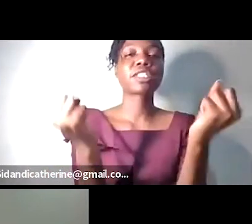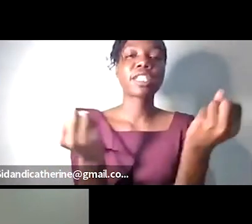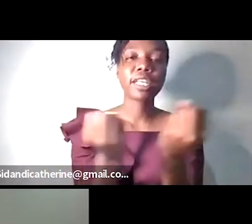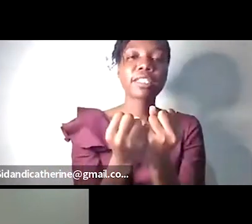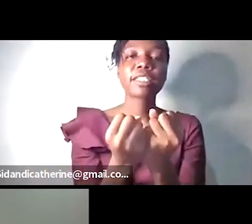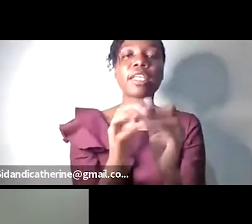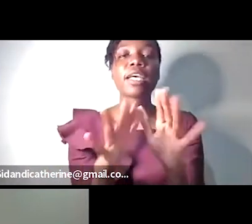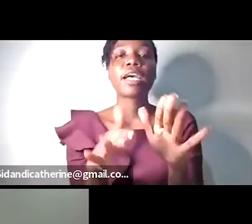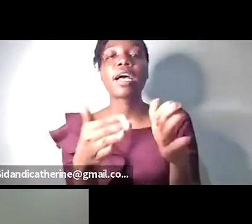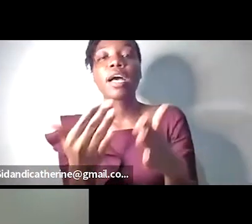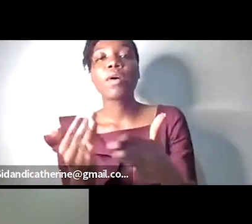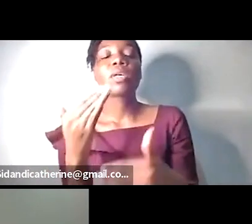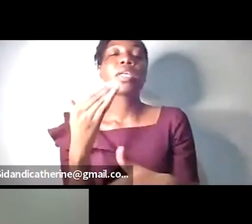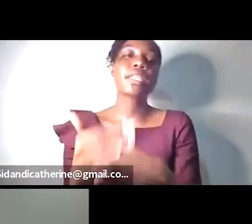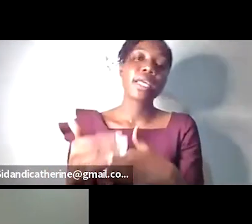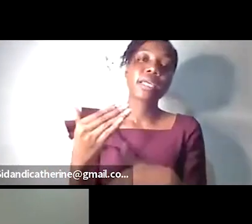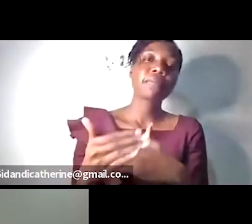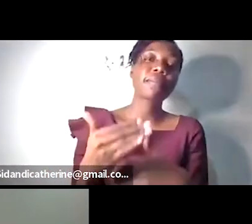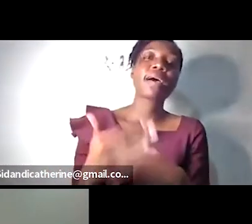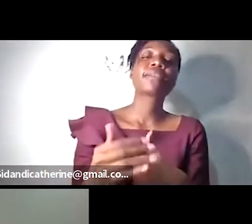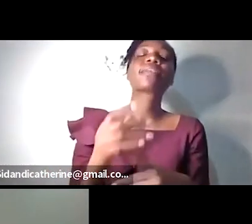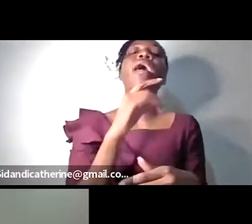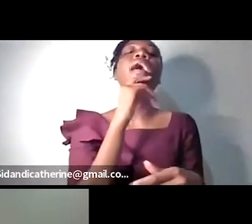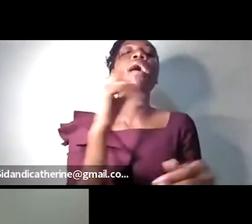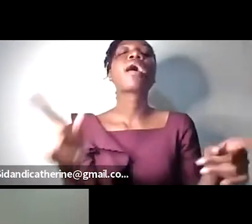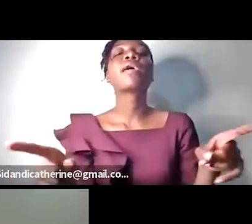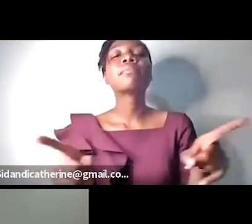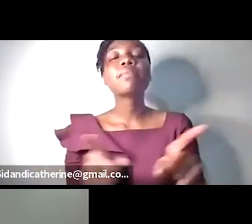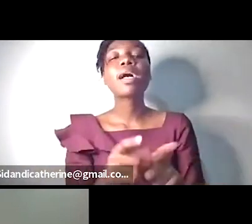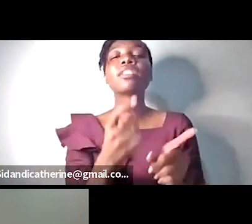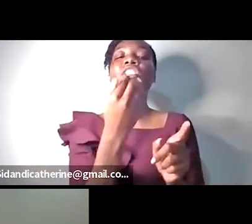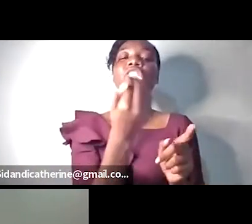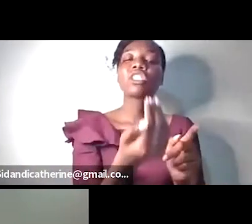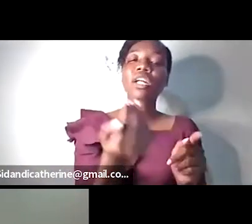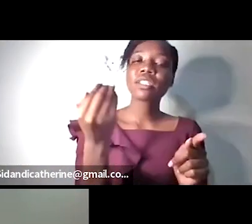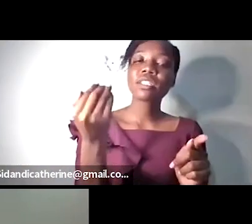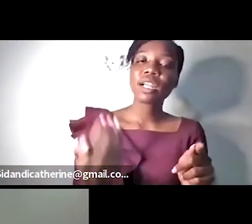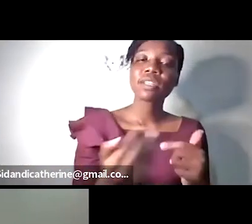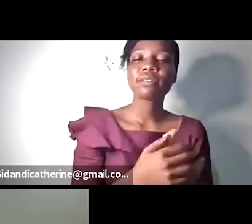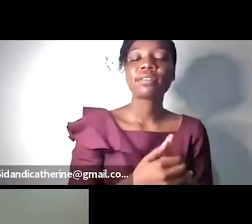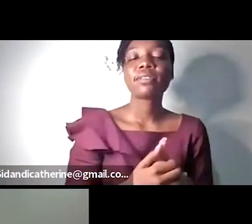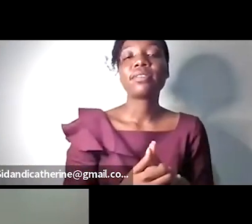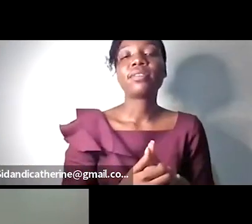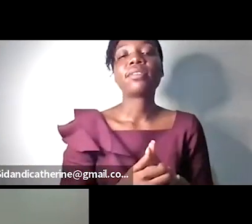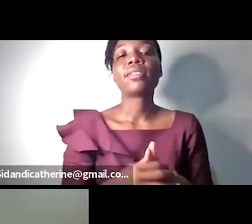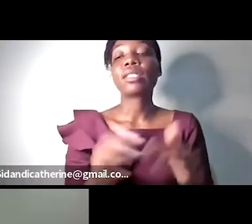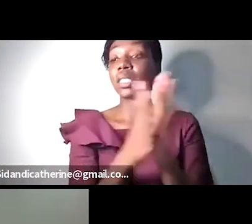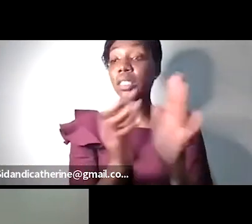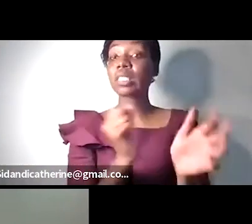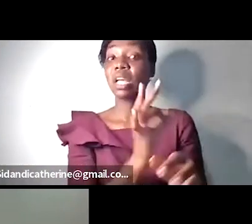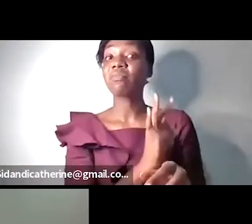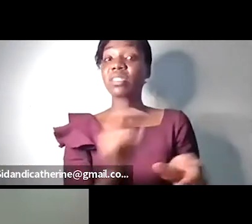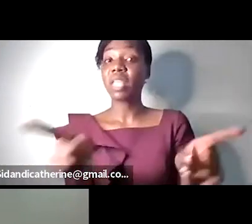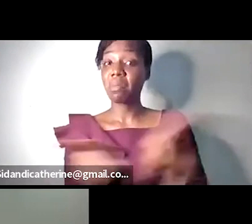your neighbors, your husband, kids, even colleagues.